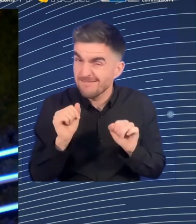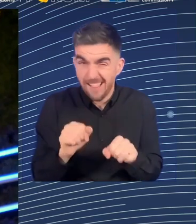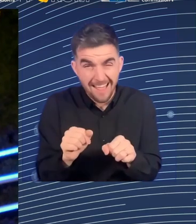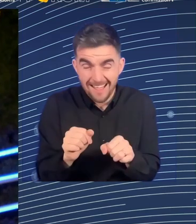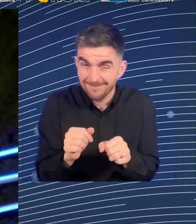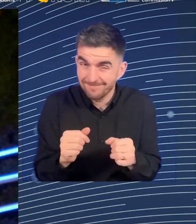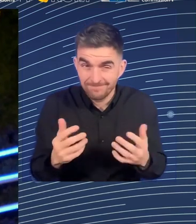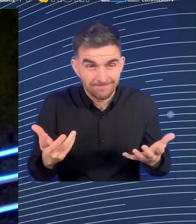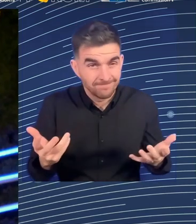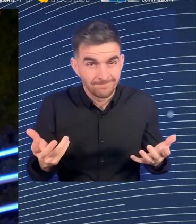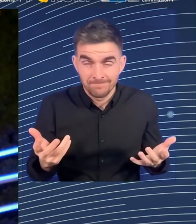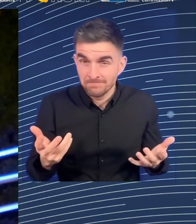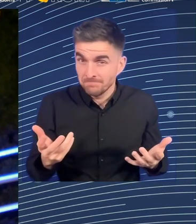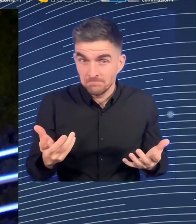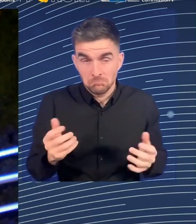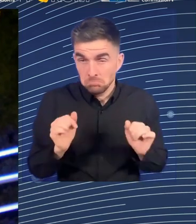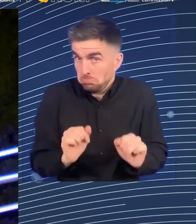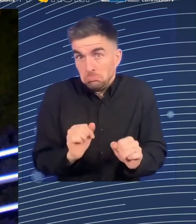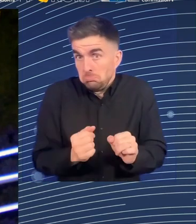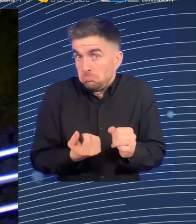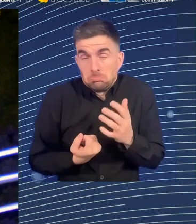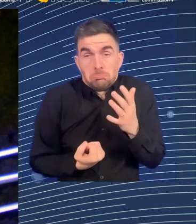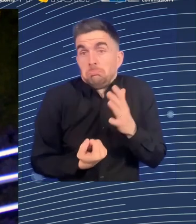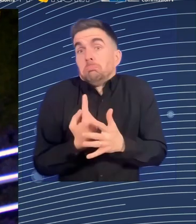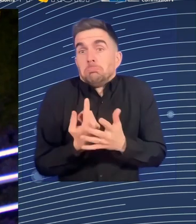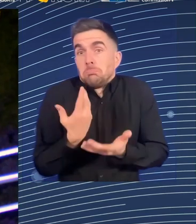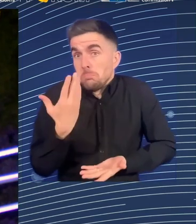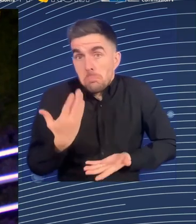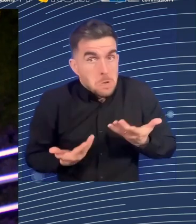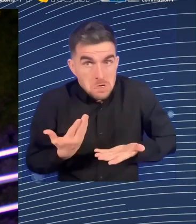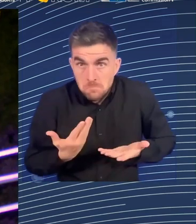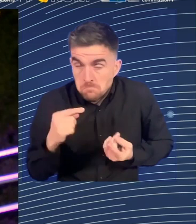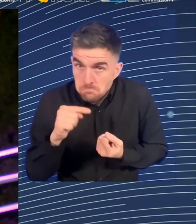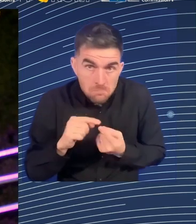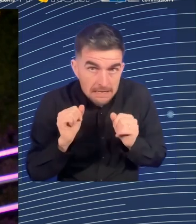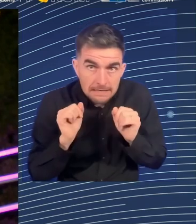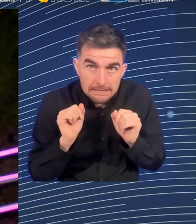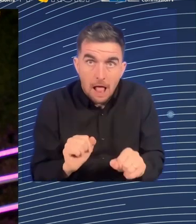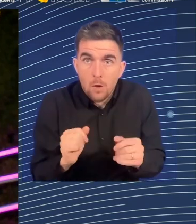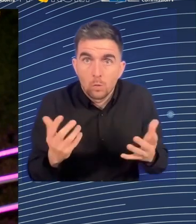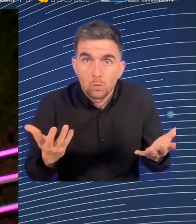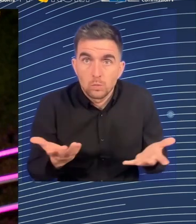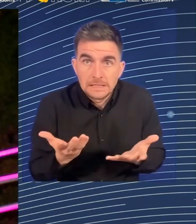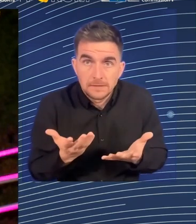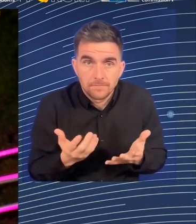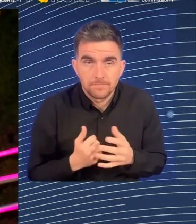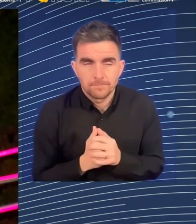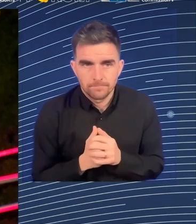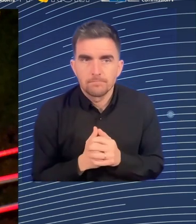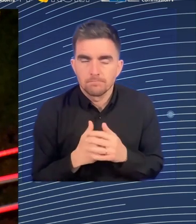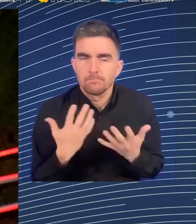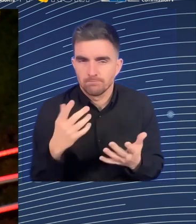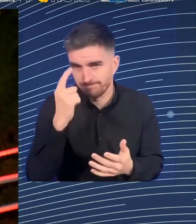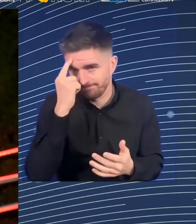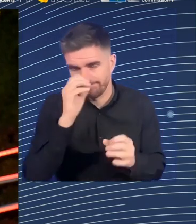the content of some highly skilled occupations is not appealing anymore. We talked about the working conditions,